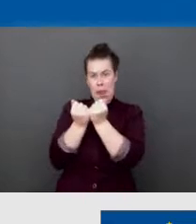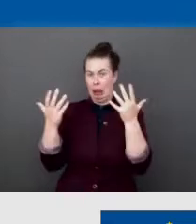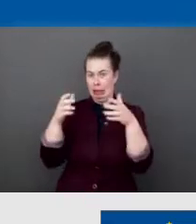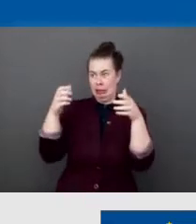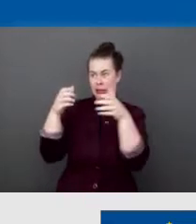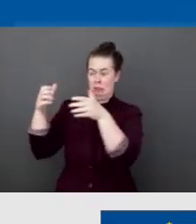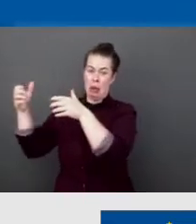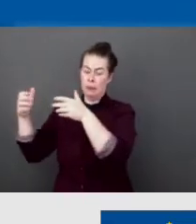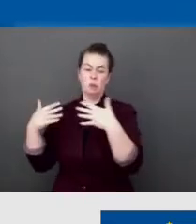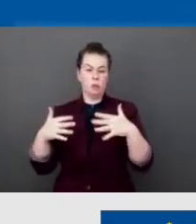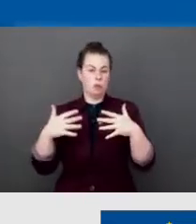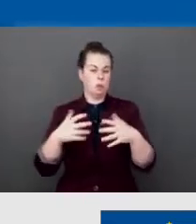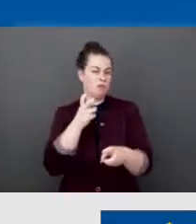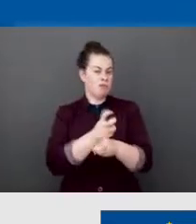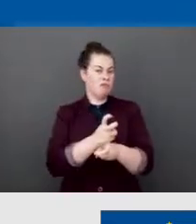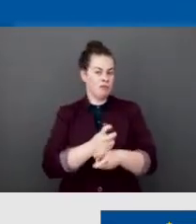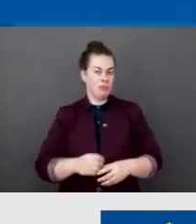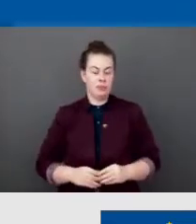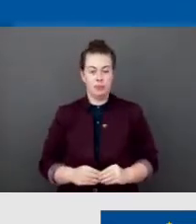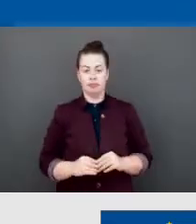departments involved.